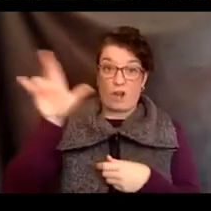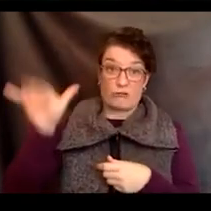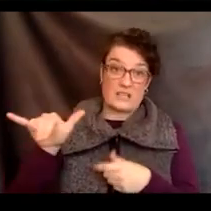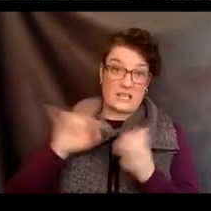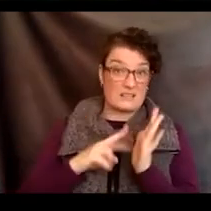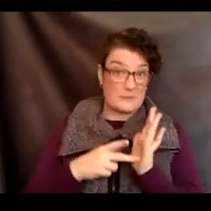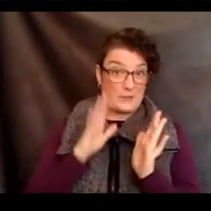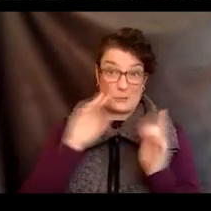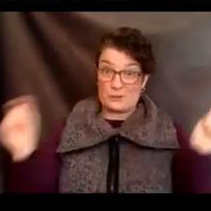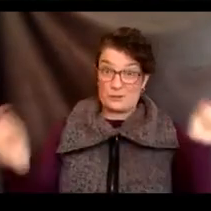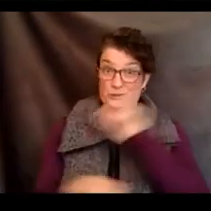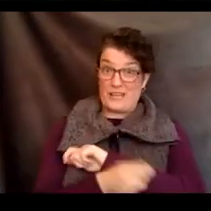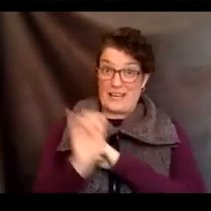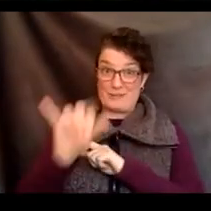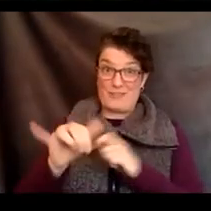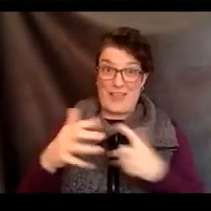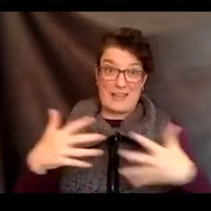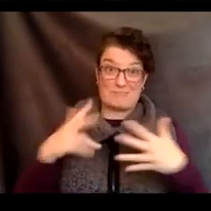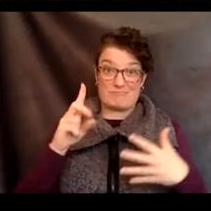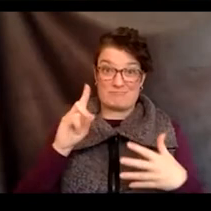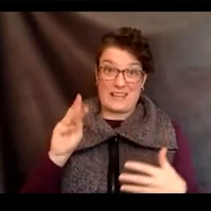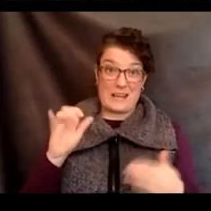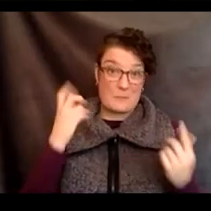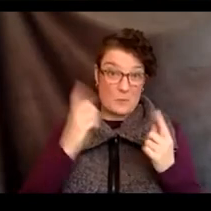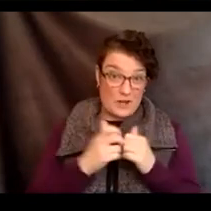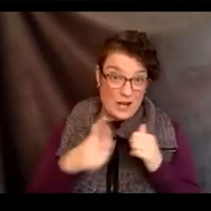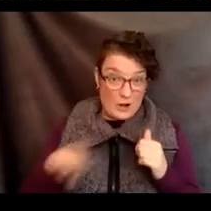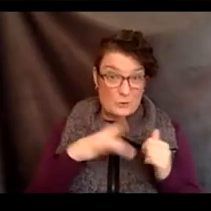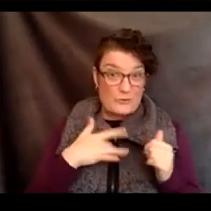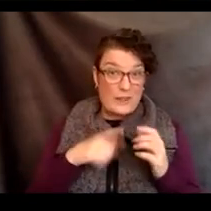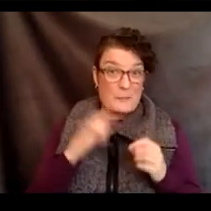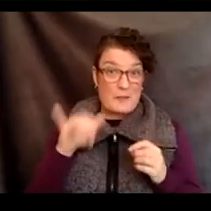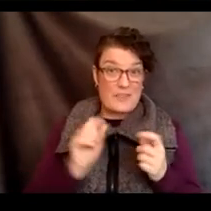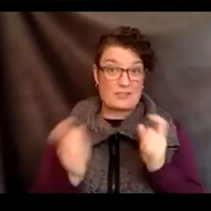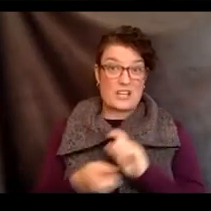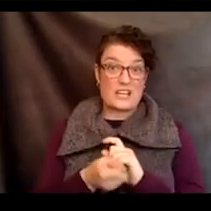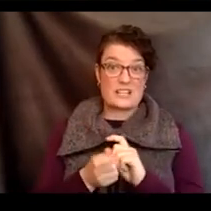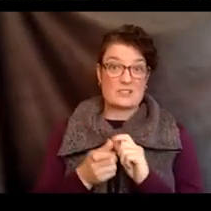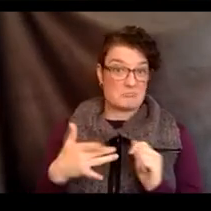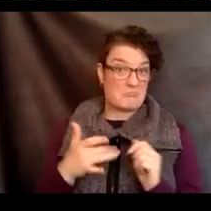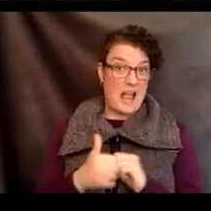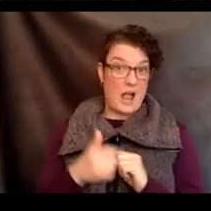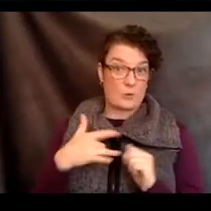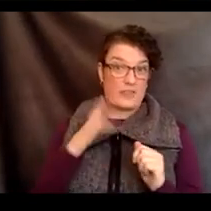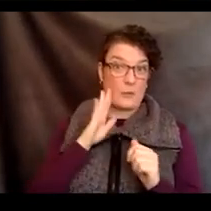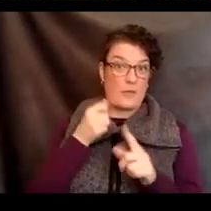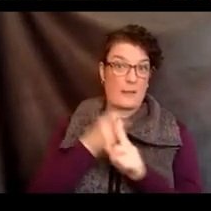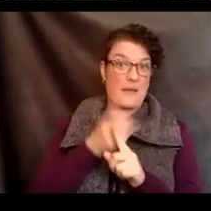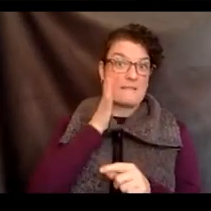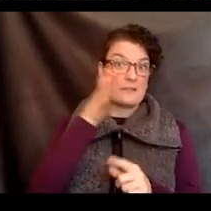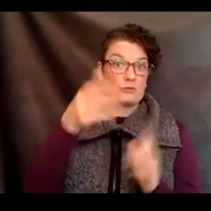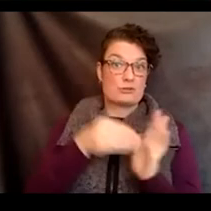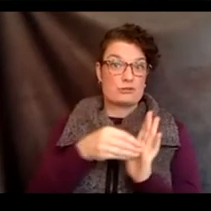that whole dynamic to some degree. I'm wondering how you all feel about that change and what kind of impact you think it will have on future students.